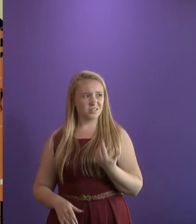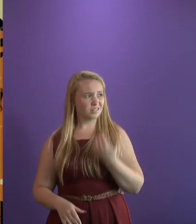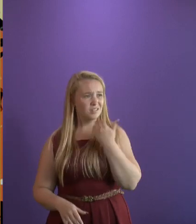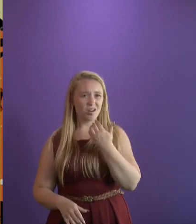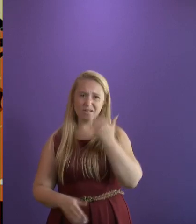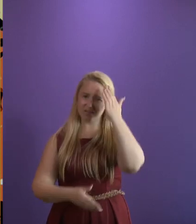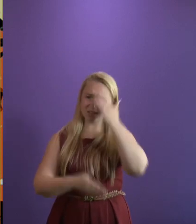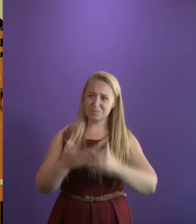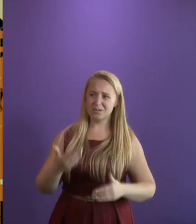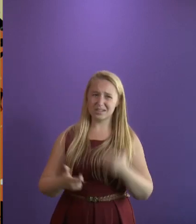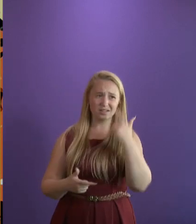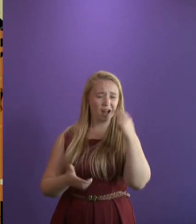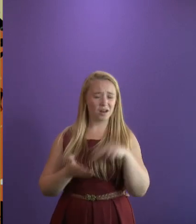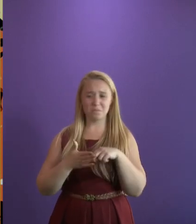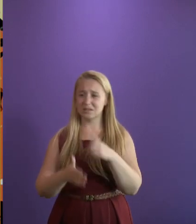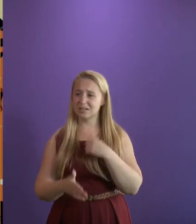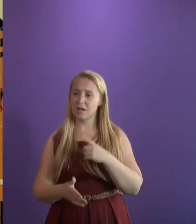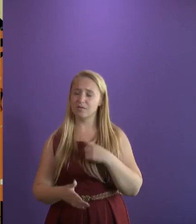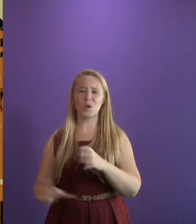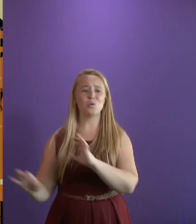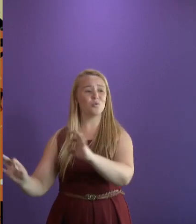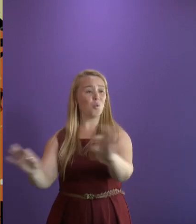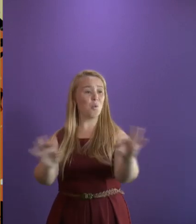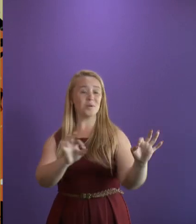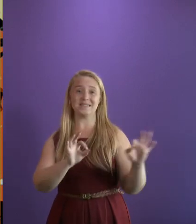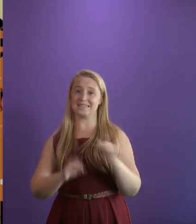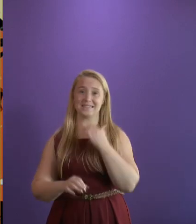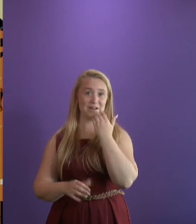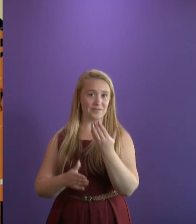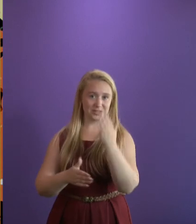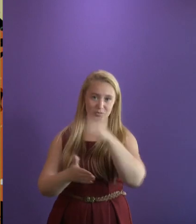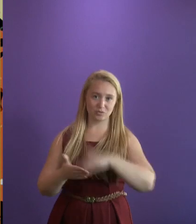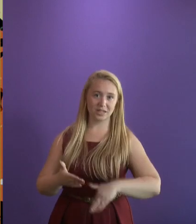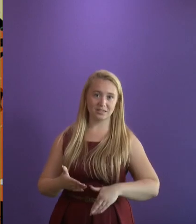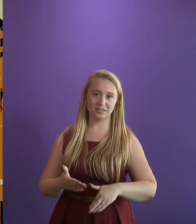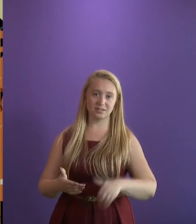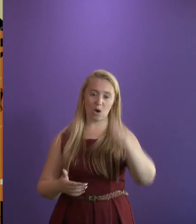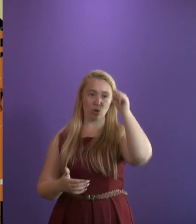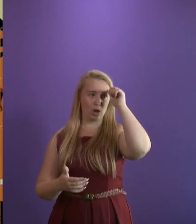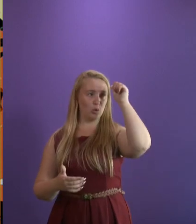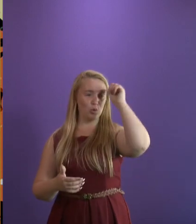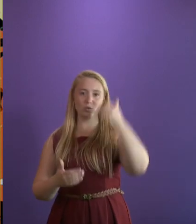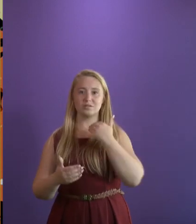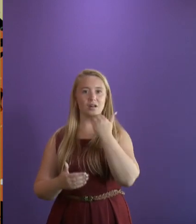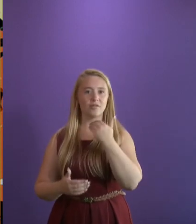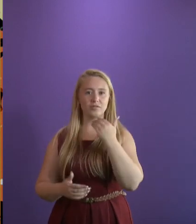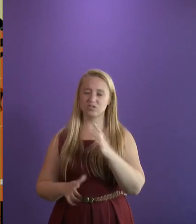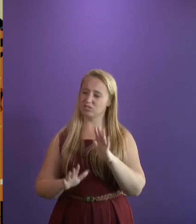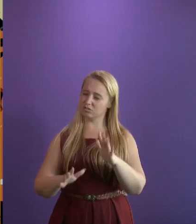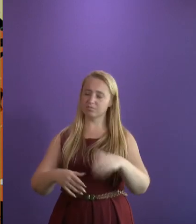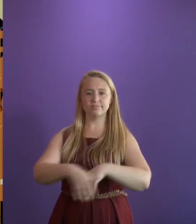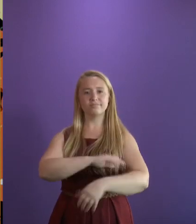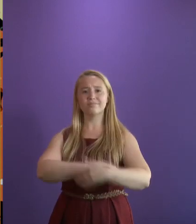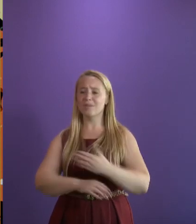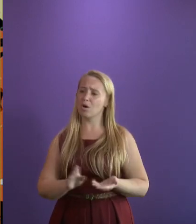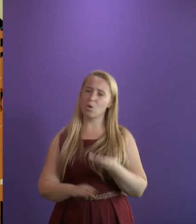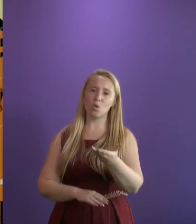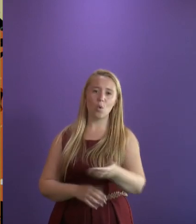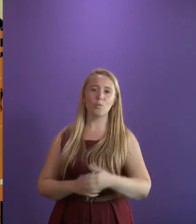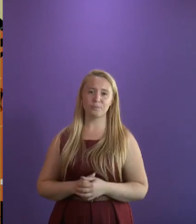know enough to stand. Nobody does. Nobody has enough experience, nobody knows enough. Get ahead, do it, and you'll learn there while you're